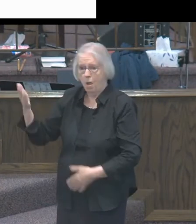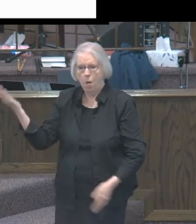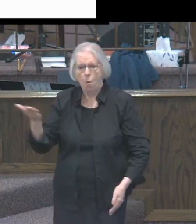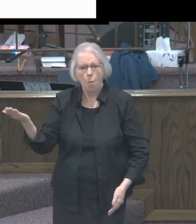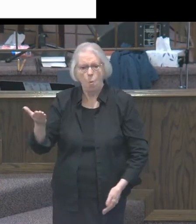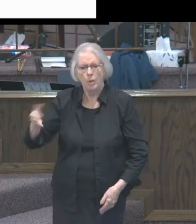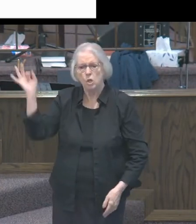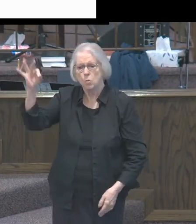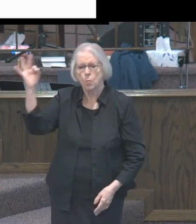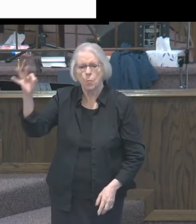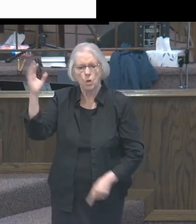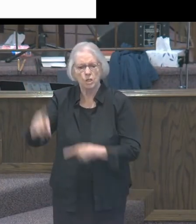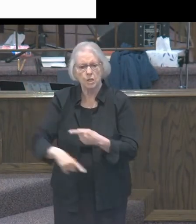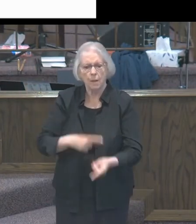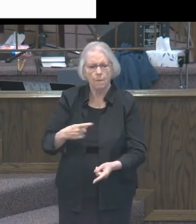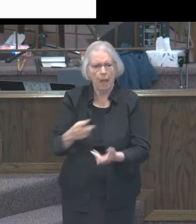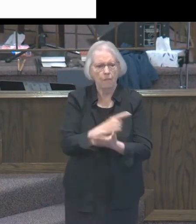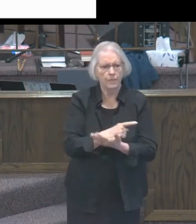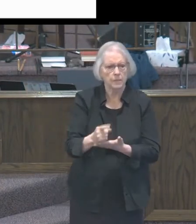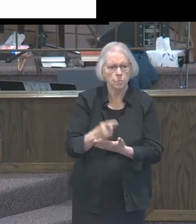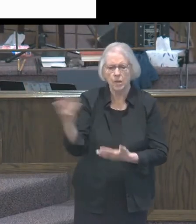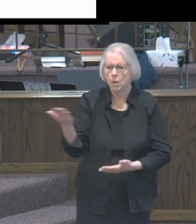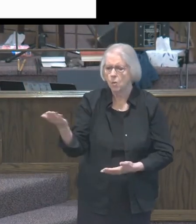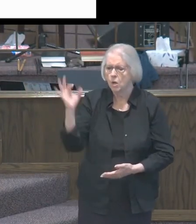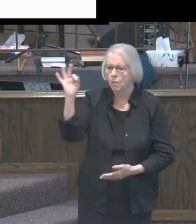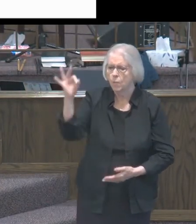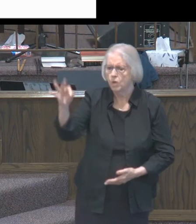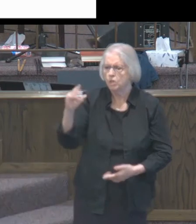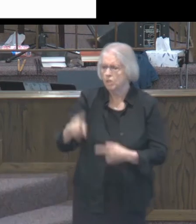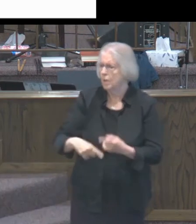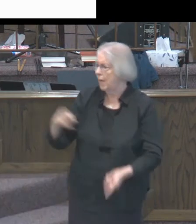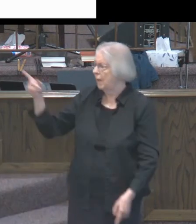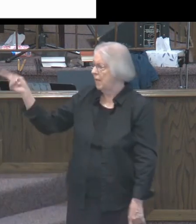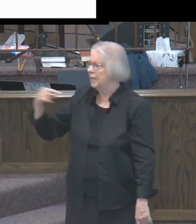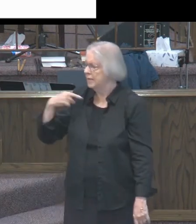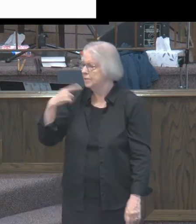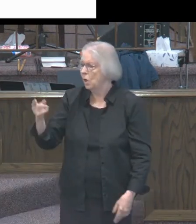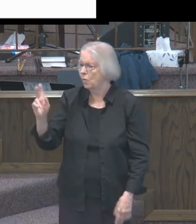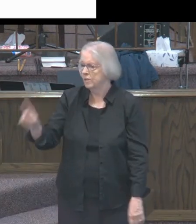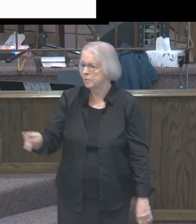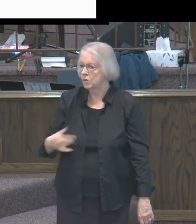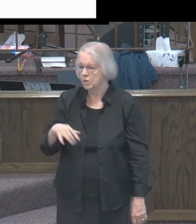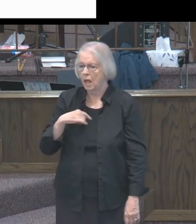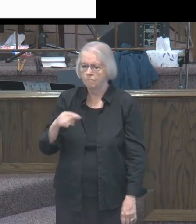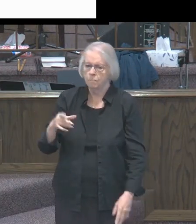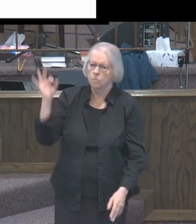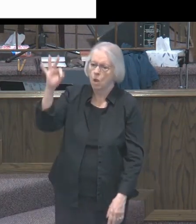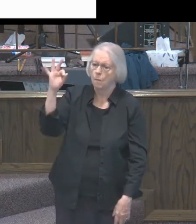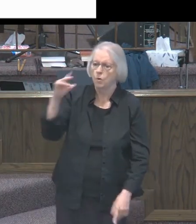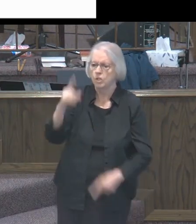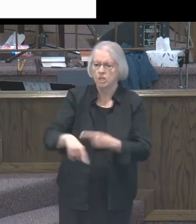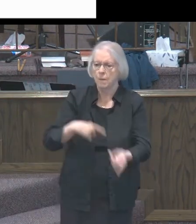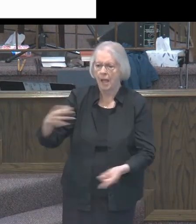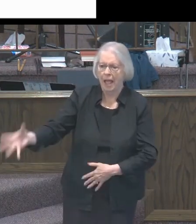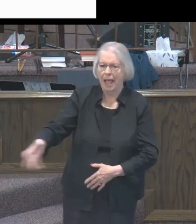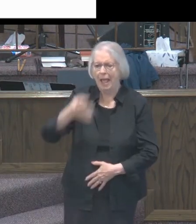and I love these conversations, because one of them came up this week. What are you preaching on this week? I'm preaching on anger and its harmful effects, and we're not